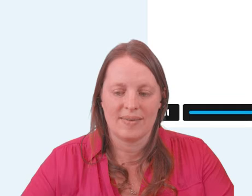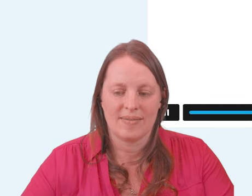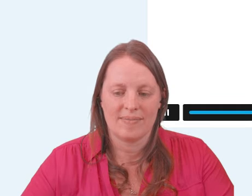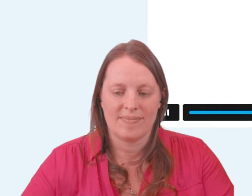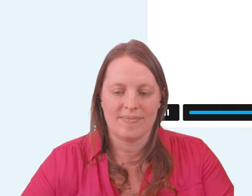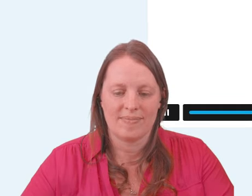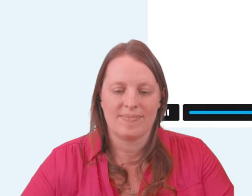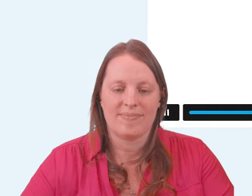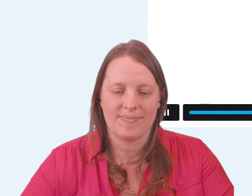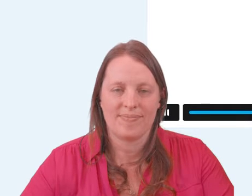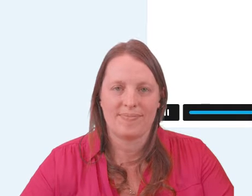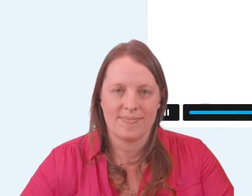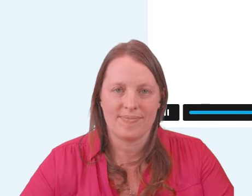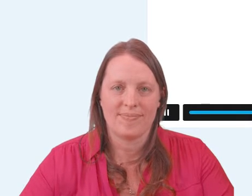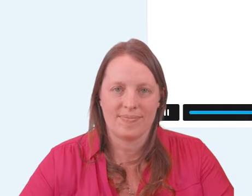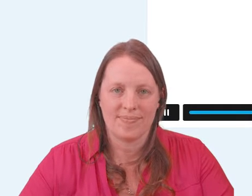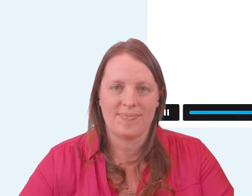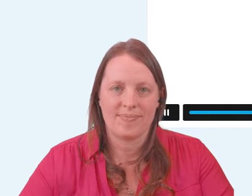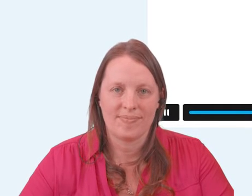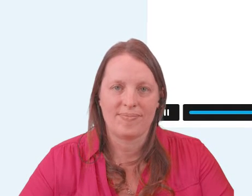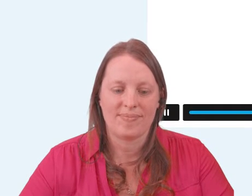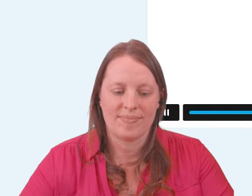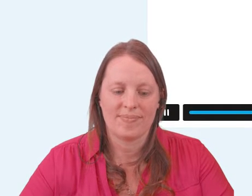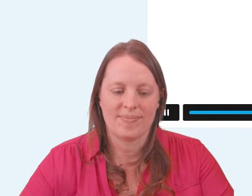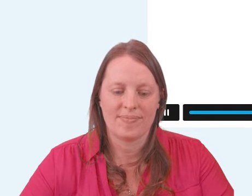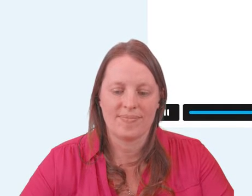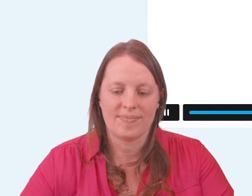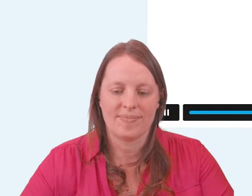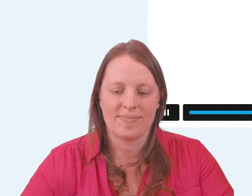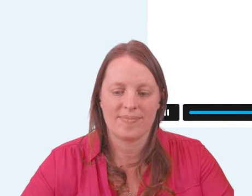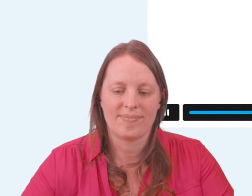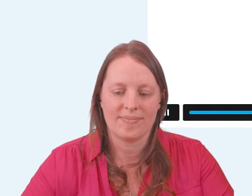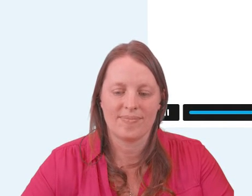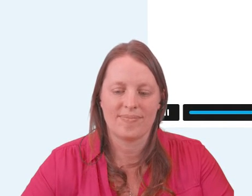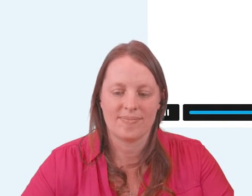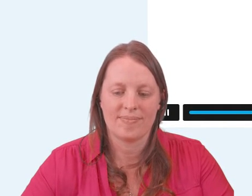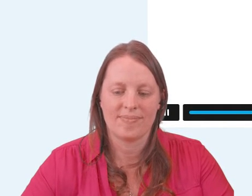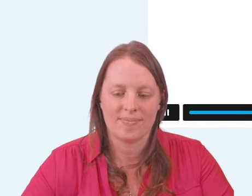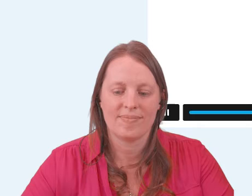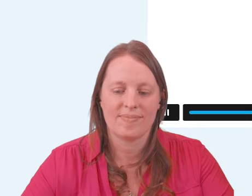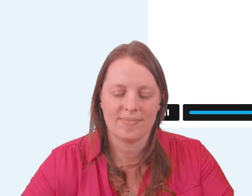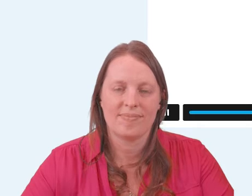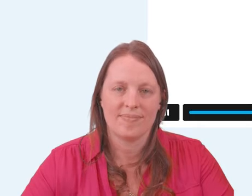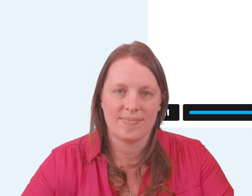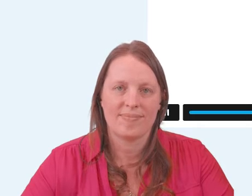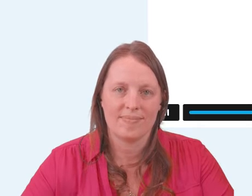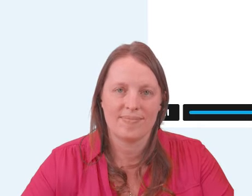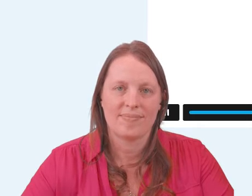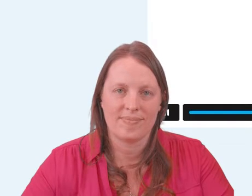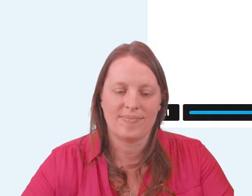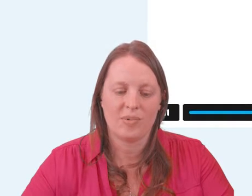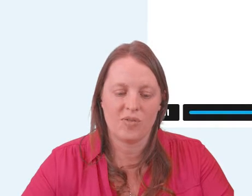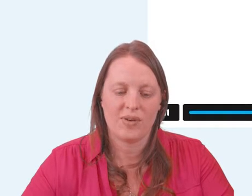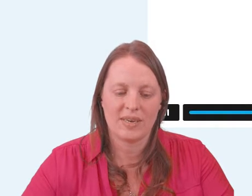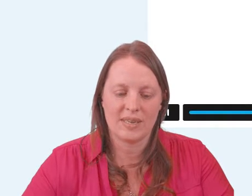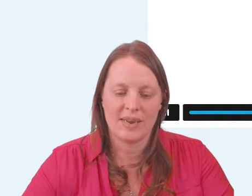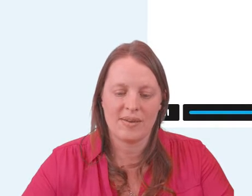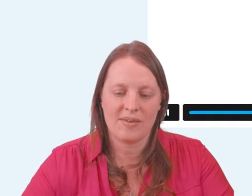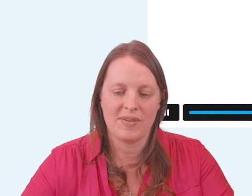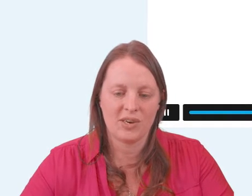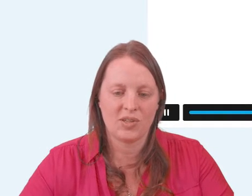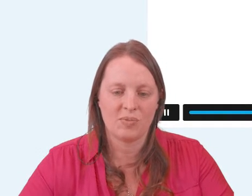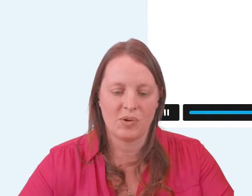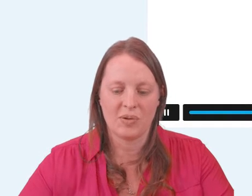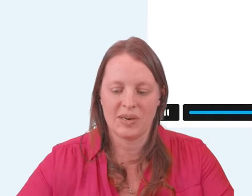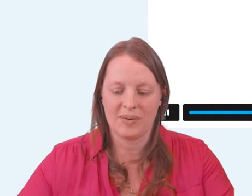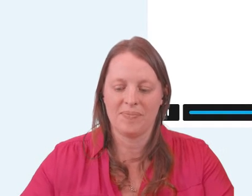is necessary in order to avoid the particles getting back to the canal. Okay. Perfect. And then